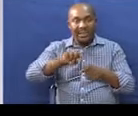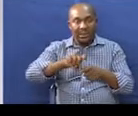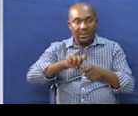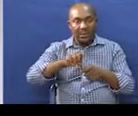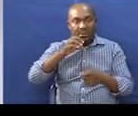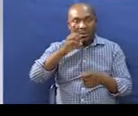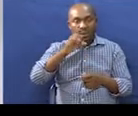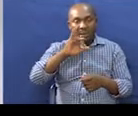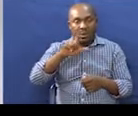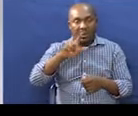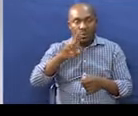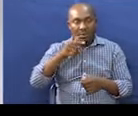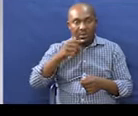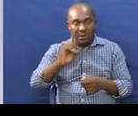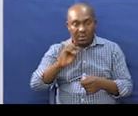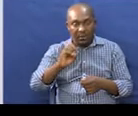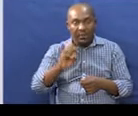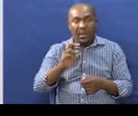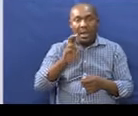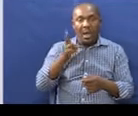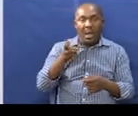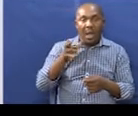hydrochloric acid.